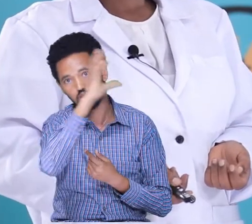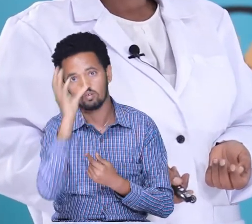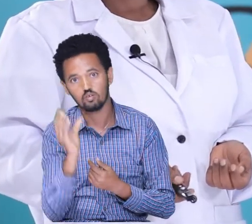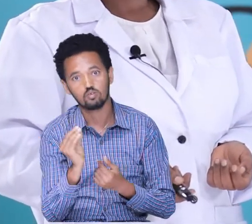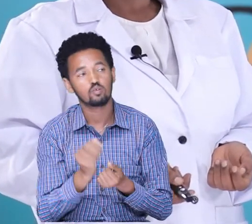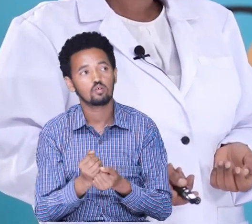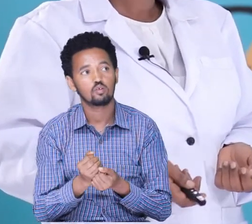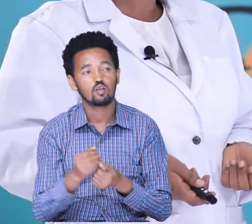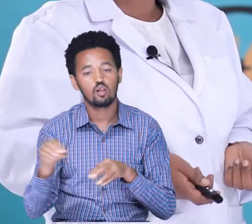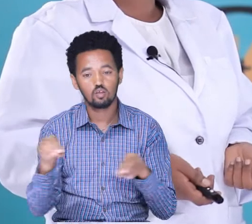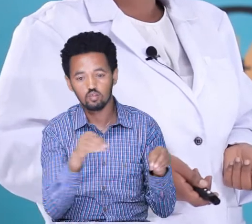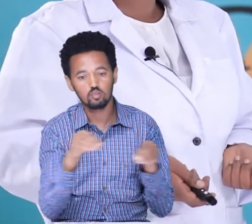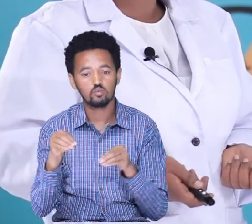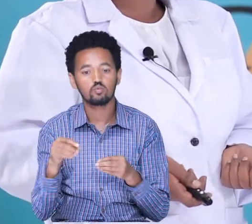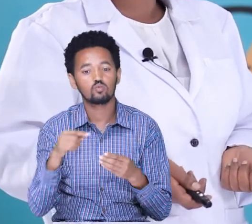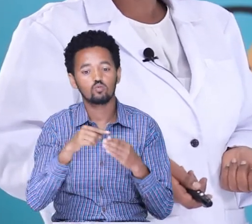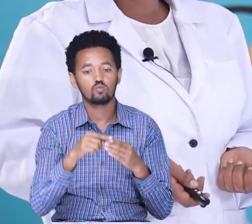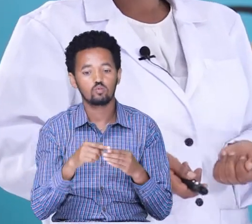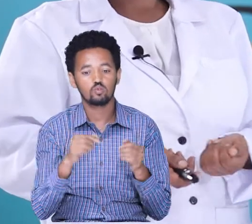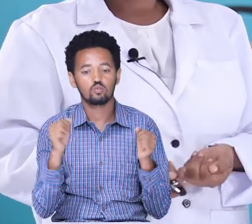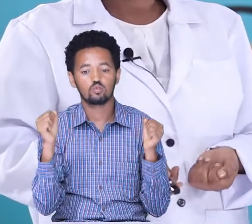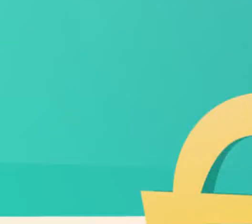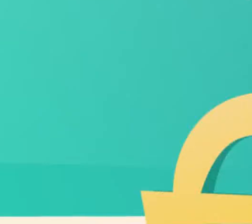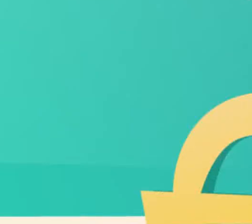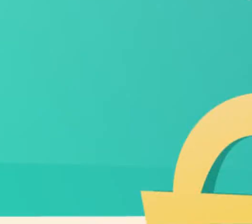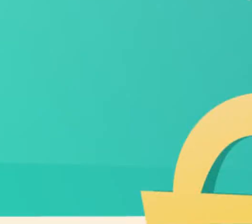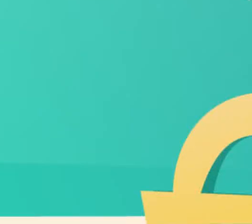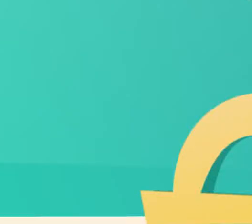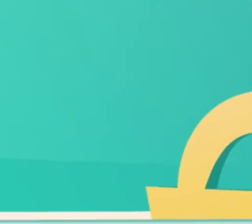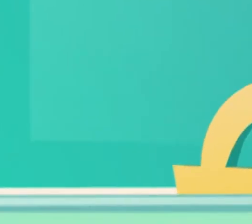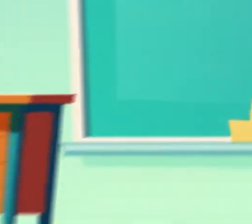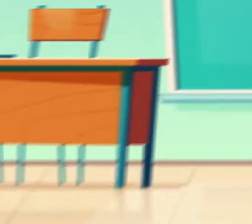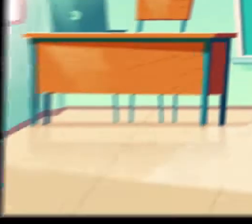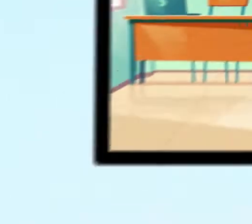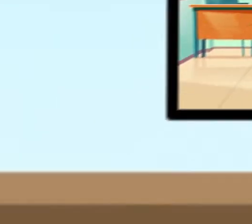Let us move to the temperature condition of Africa.